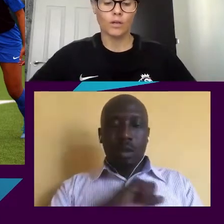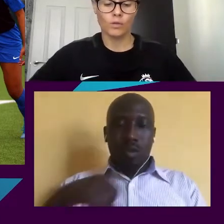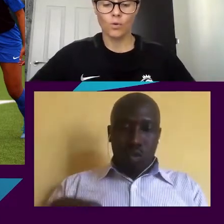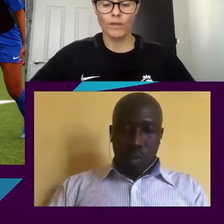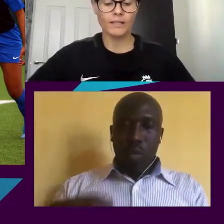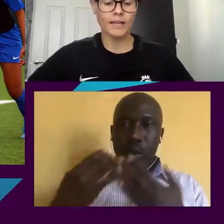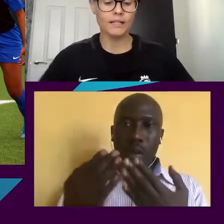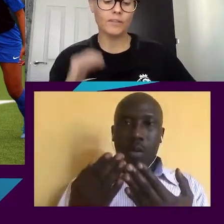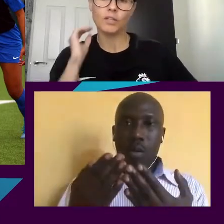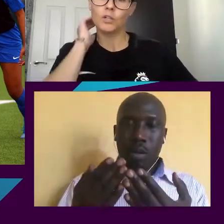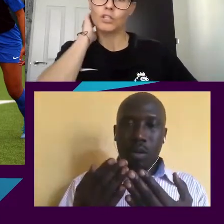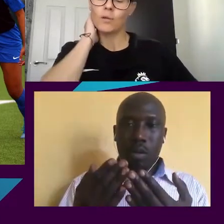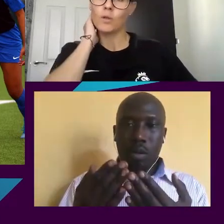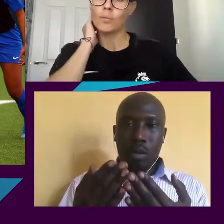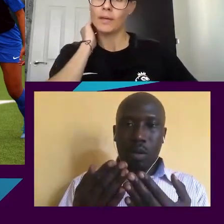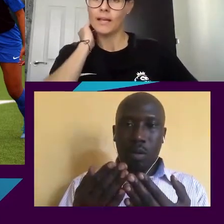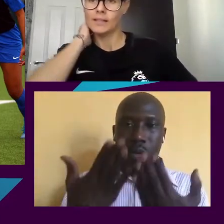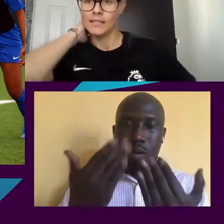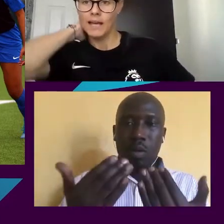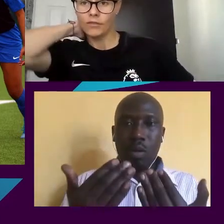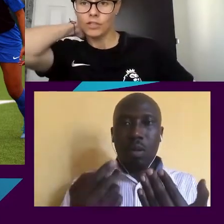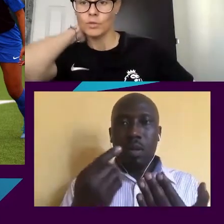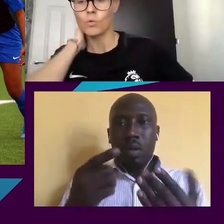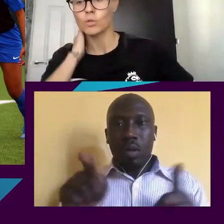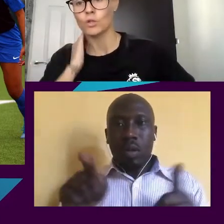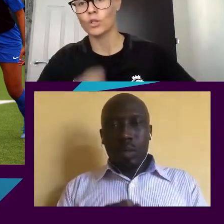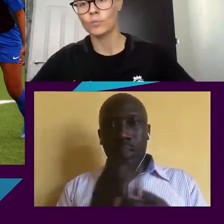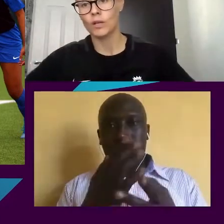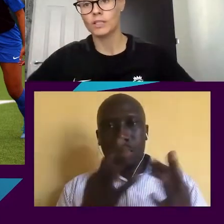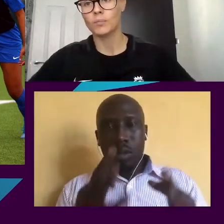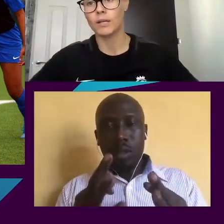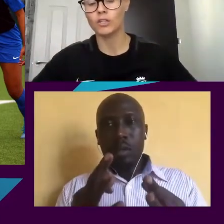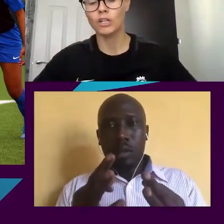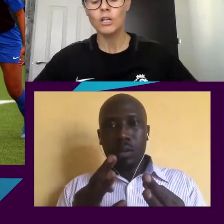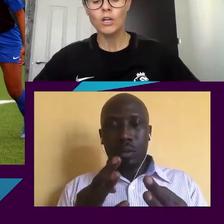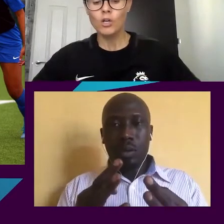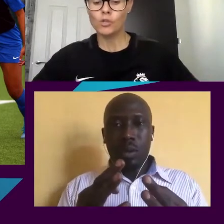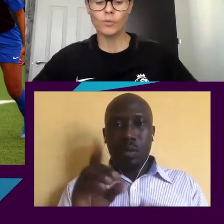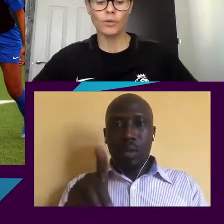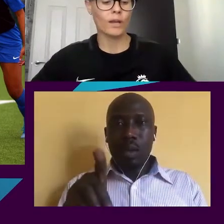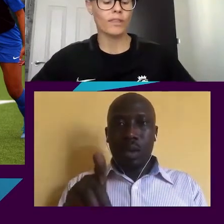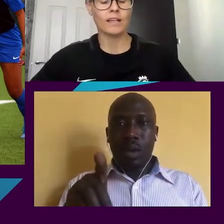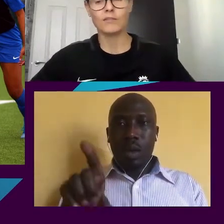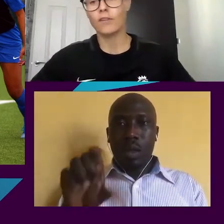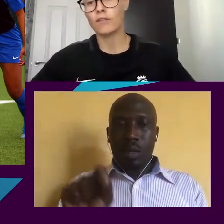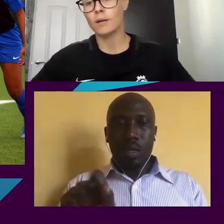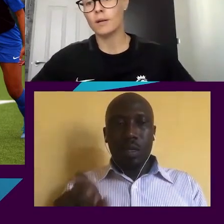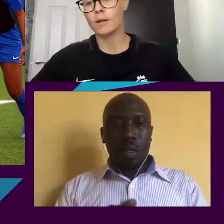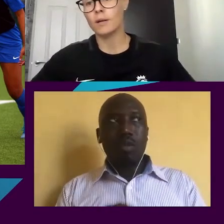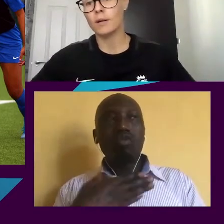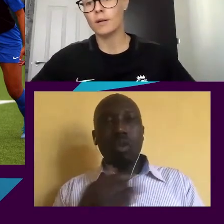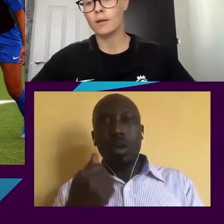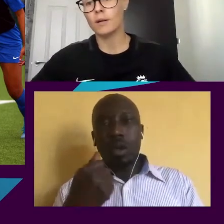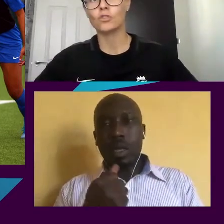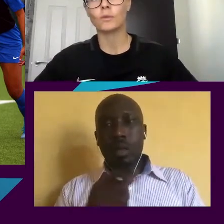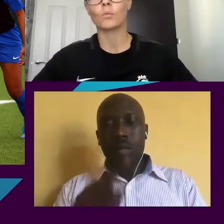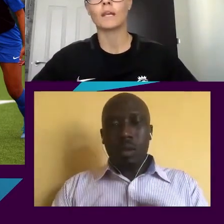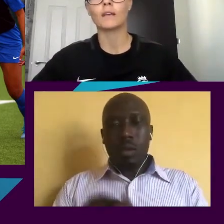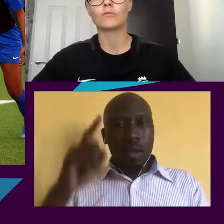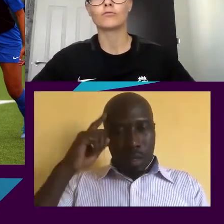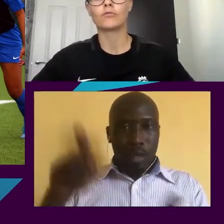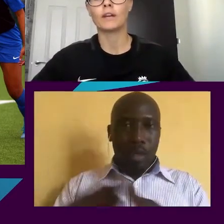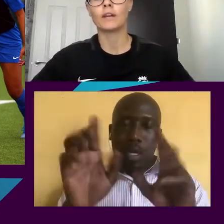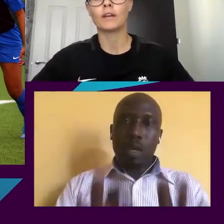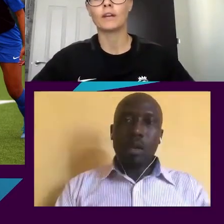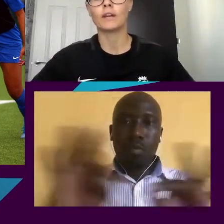learn. So that's kind of in a nutshell what the PLCF are doing towards girls' participation, something that we think is very important and something